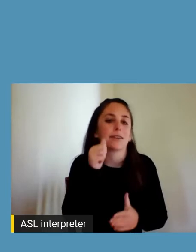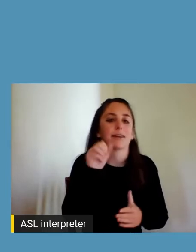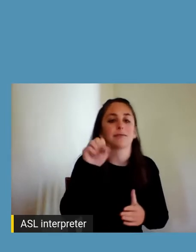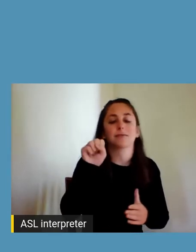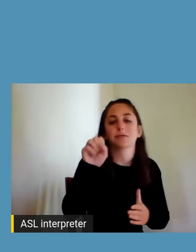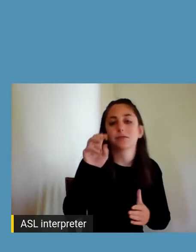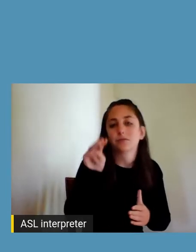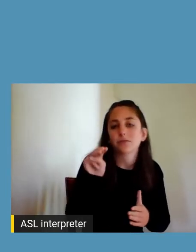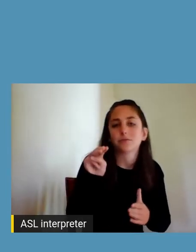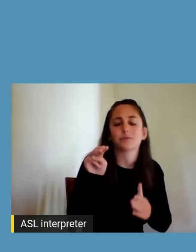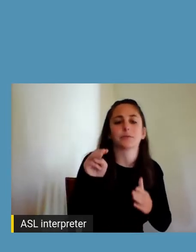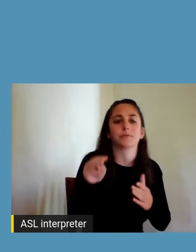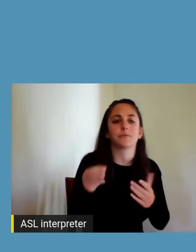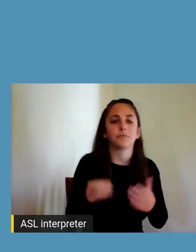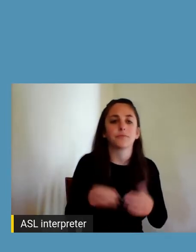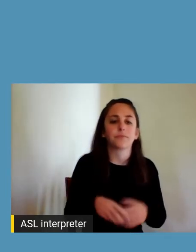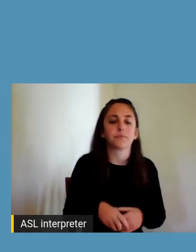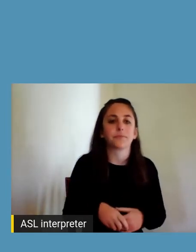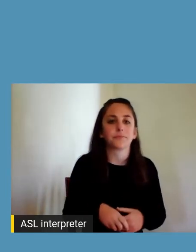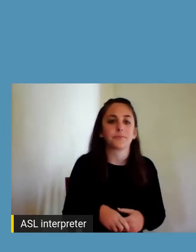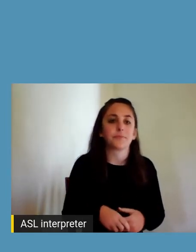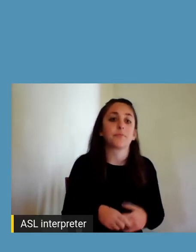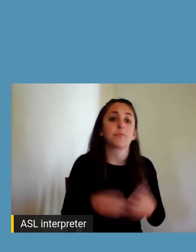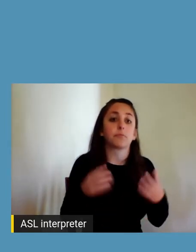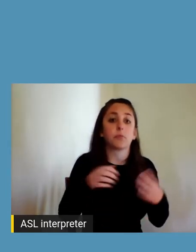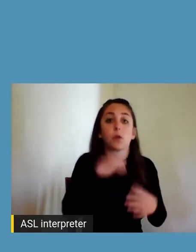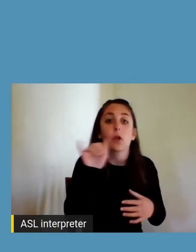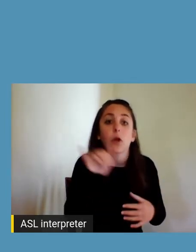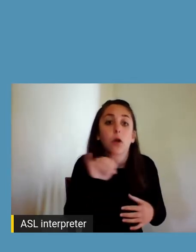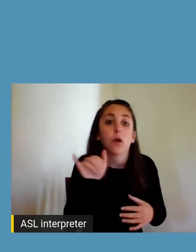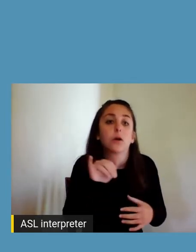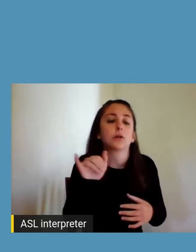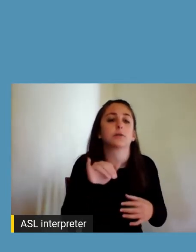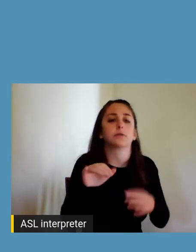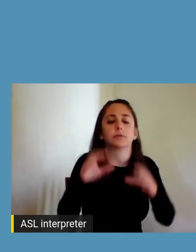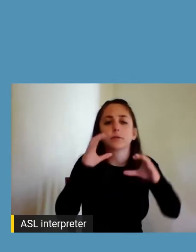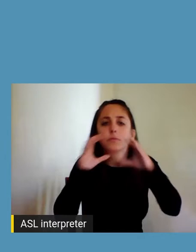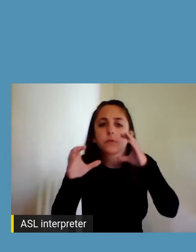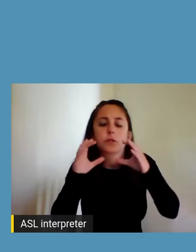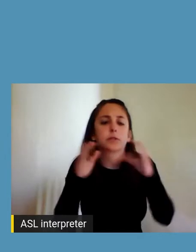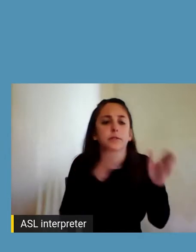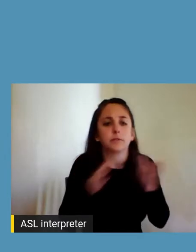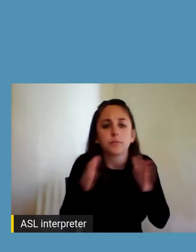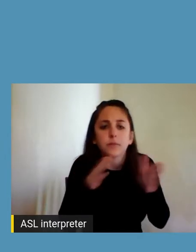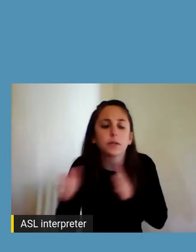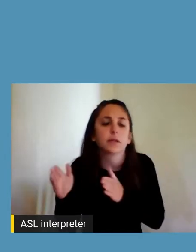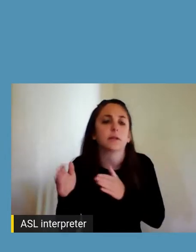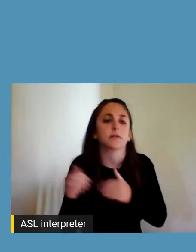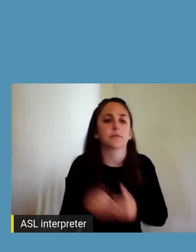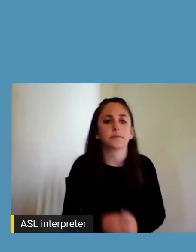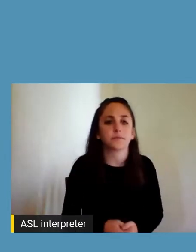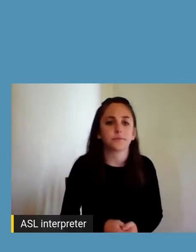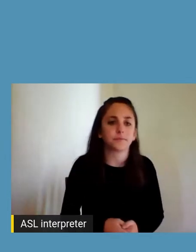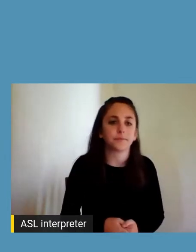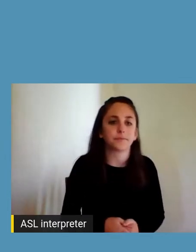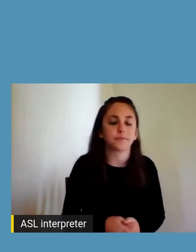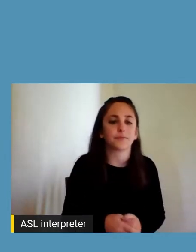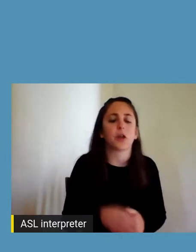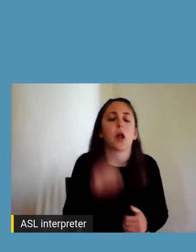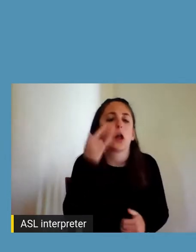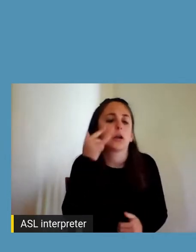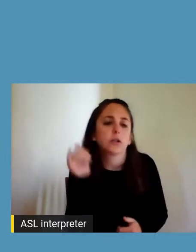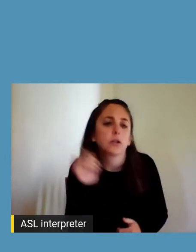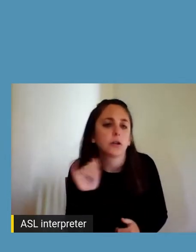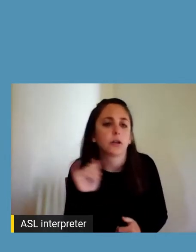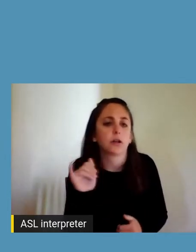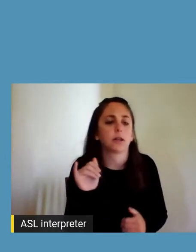content, listening. I also do strategic communications for the museum, so planning what our campaigns are going to look like, and